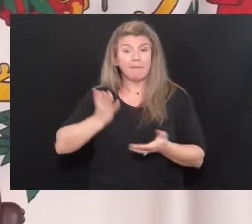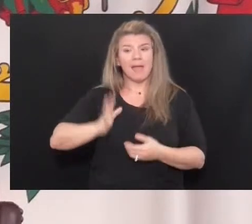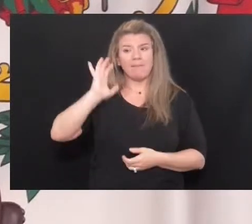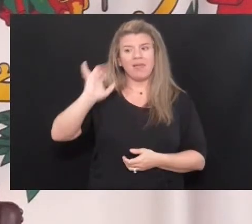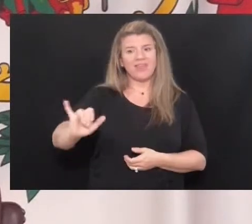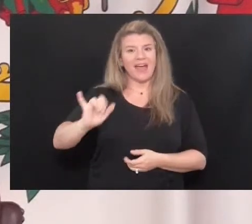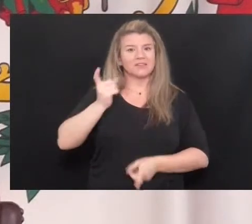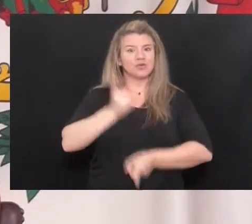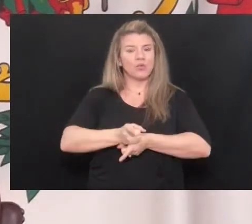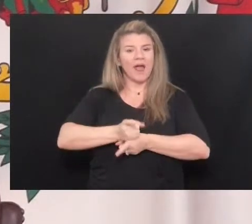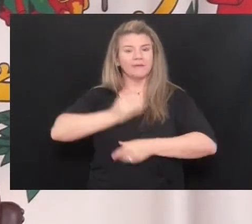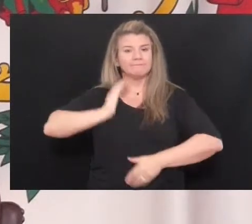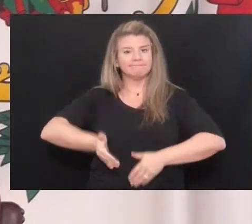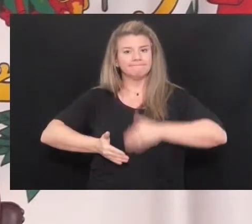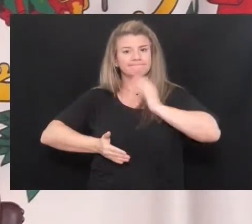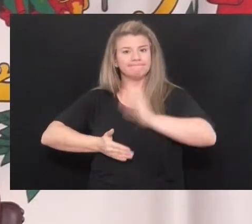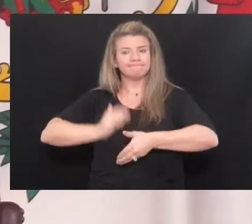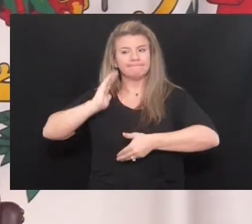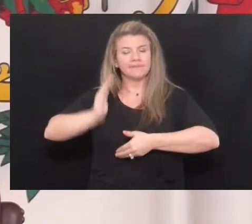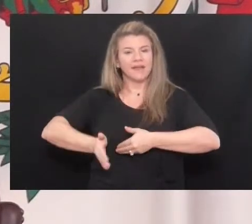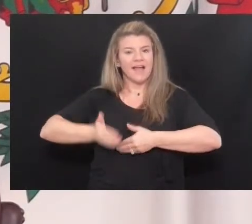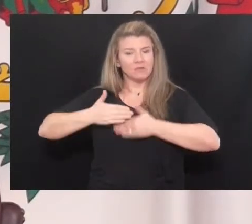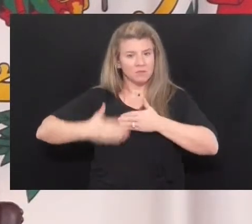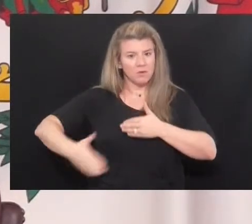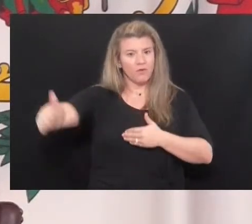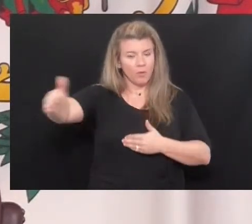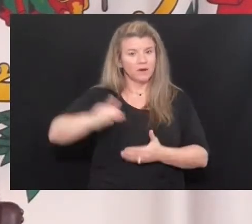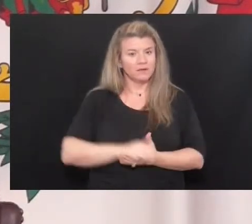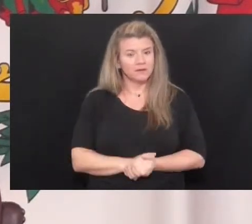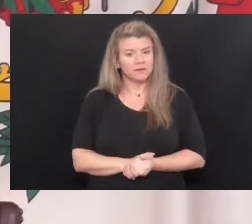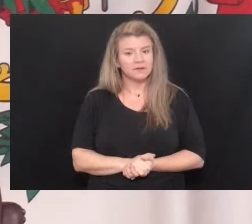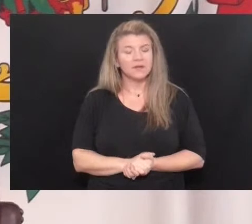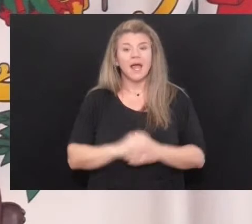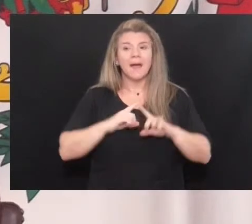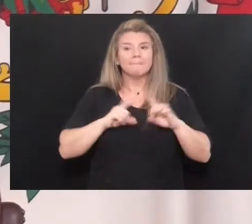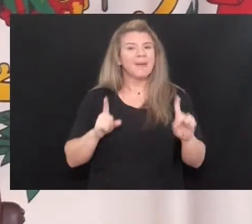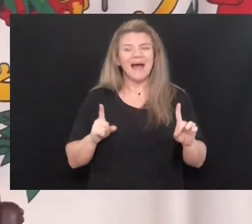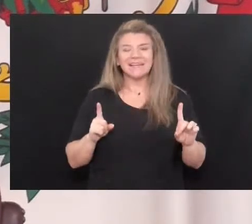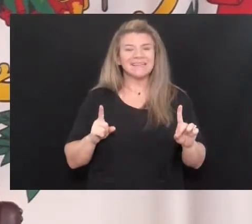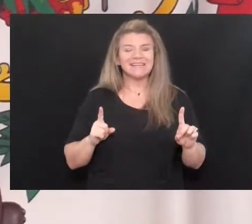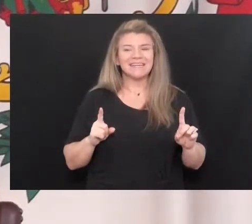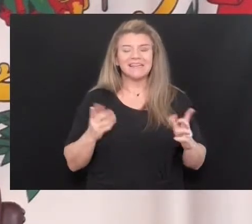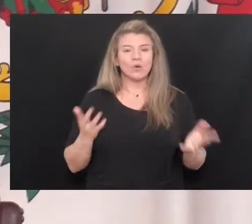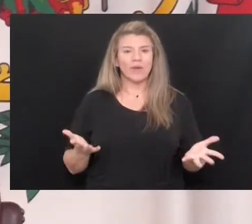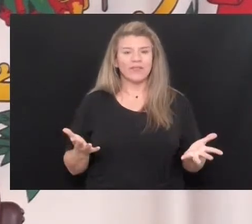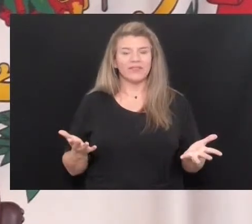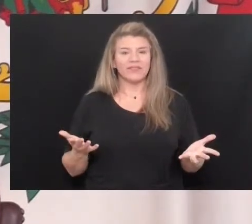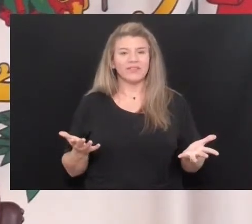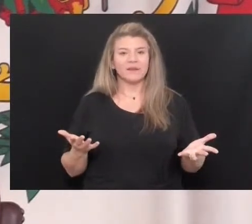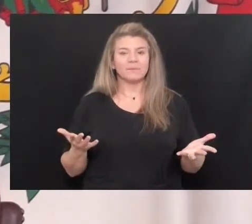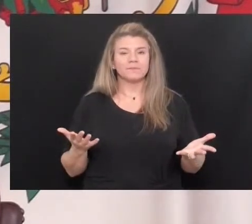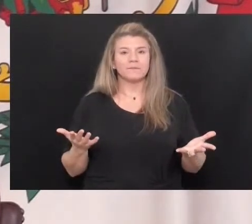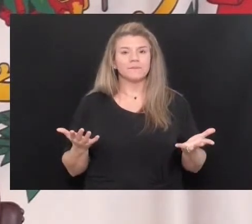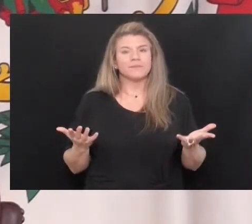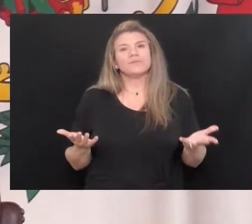stepping stone as we go forward, you know, but with you know,